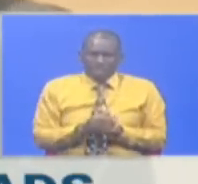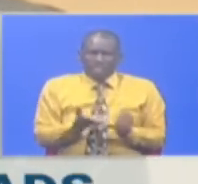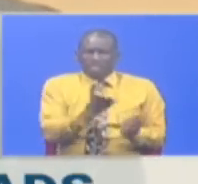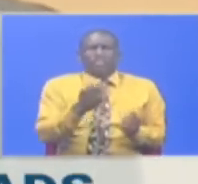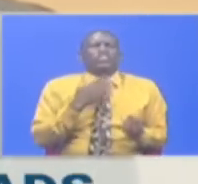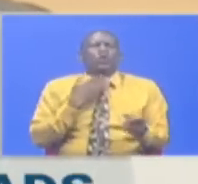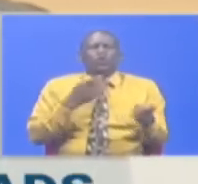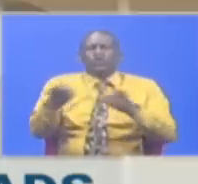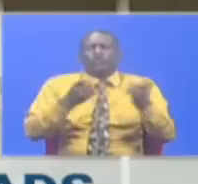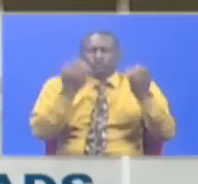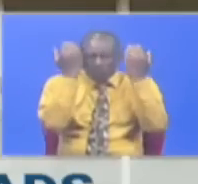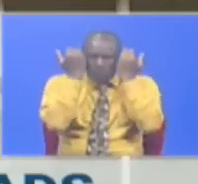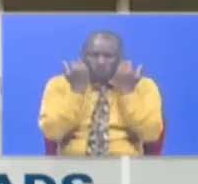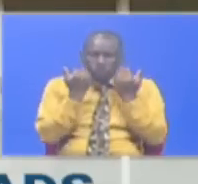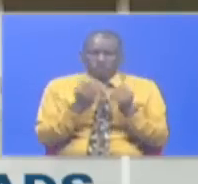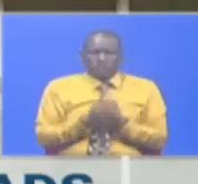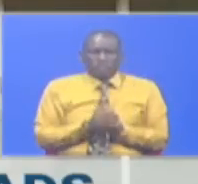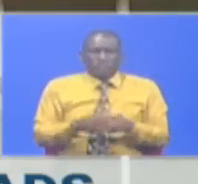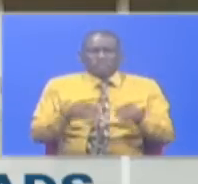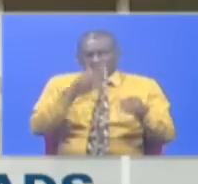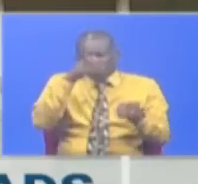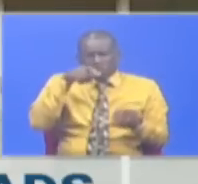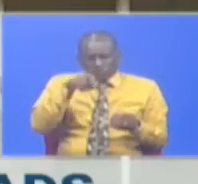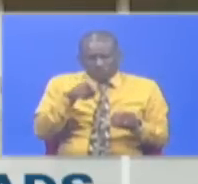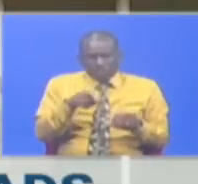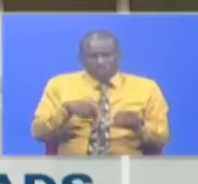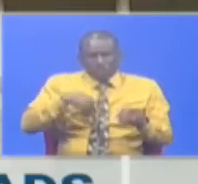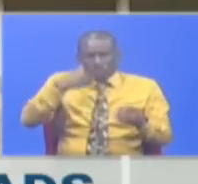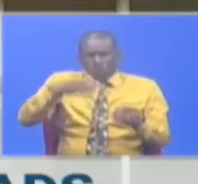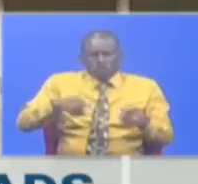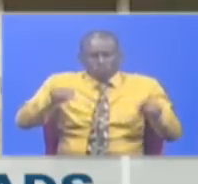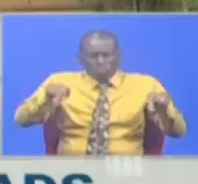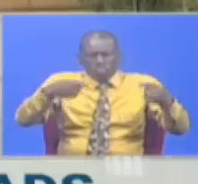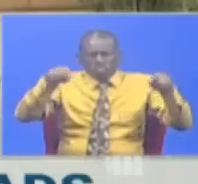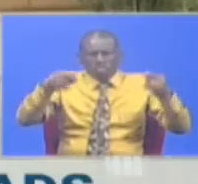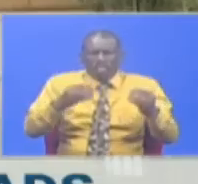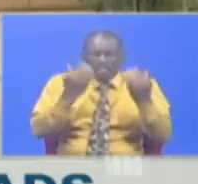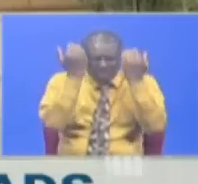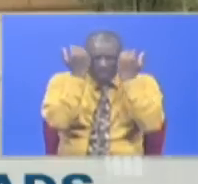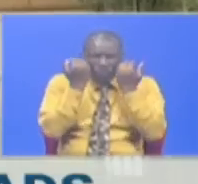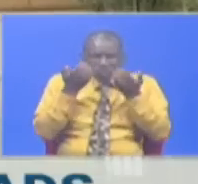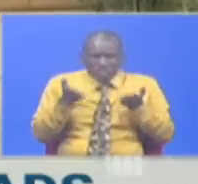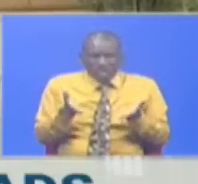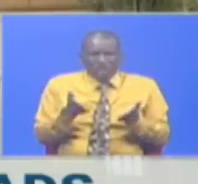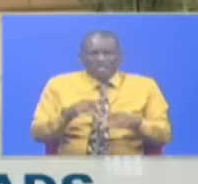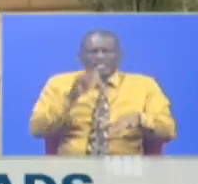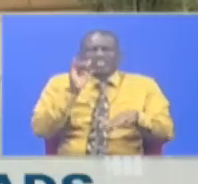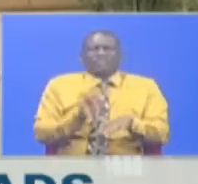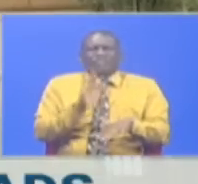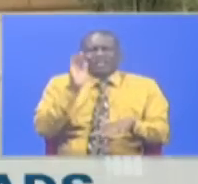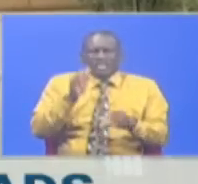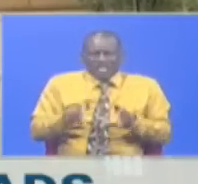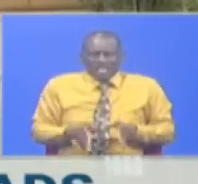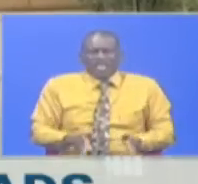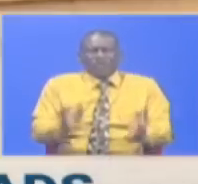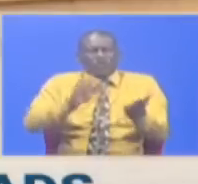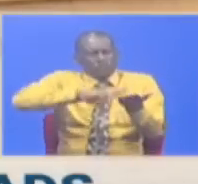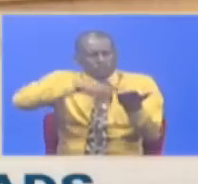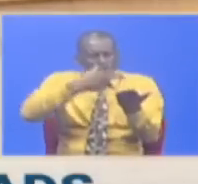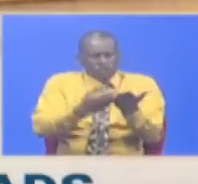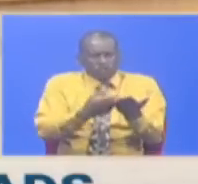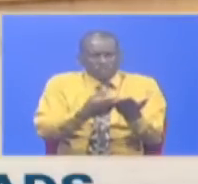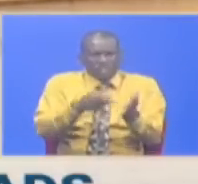control the judiciary. As a result of the constant back and forth, the judiciary is severely affected in terms of resources